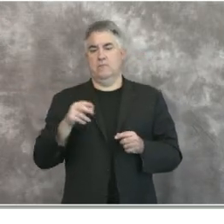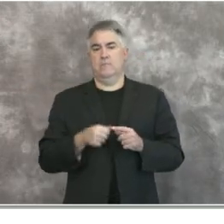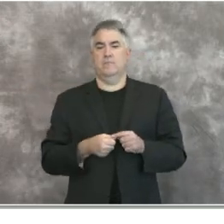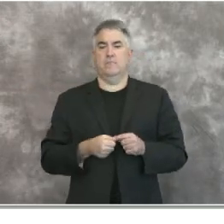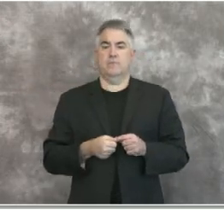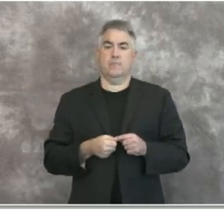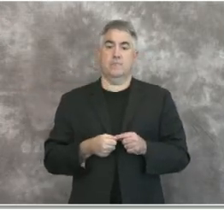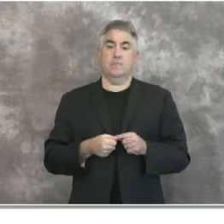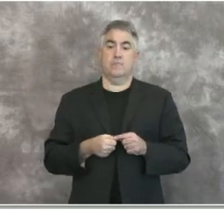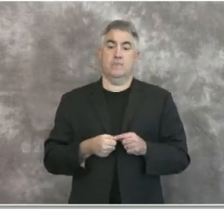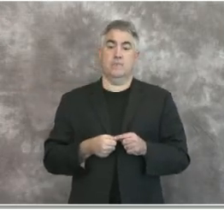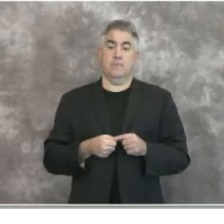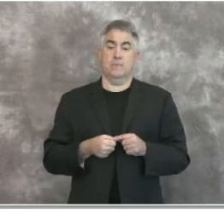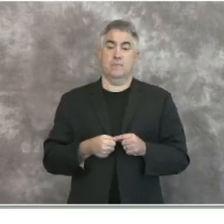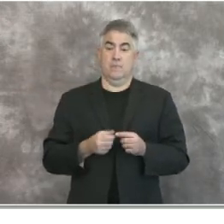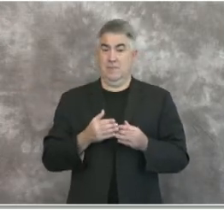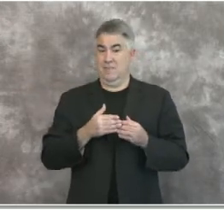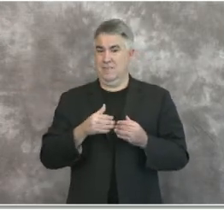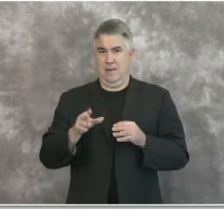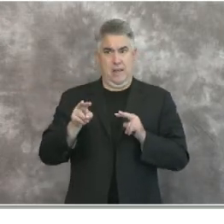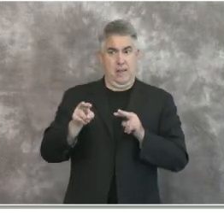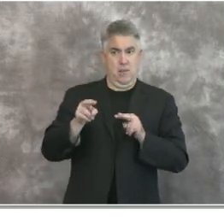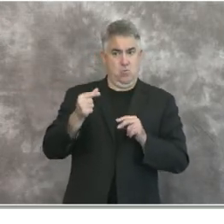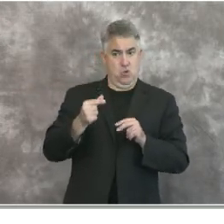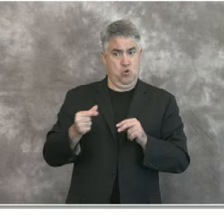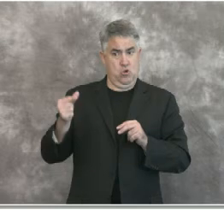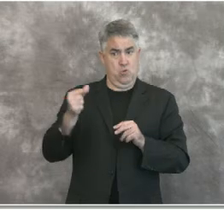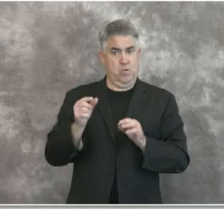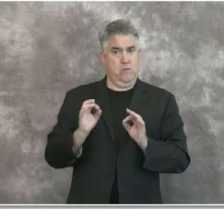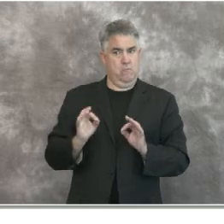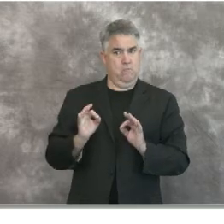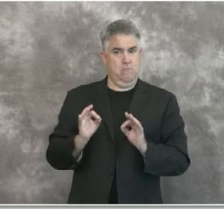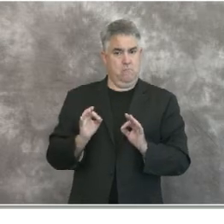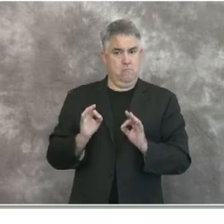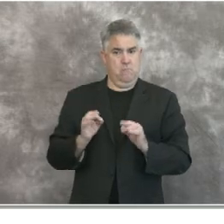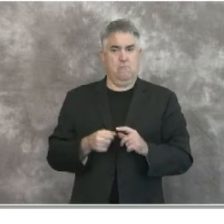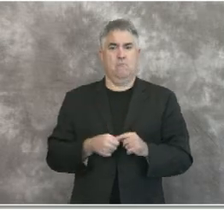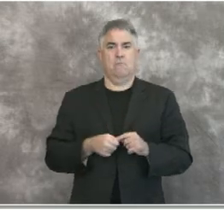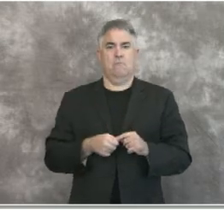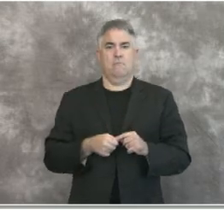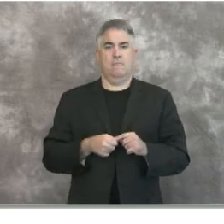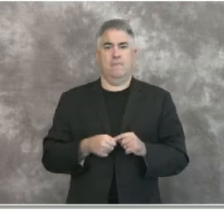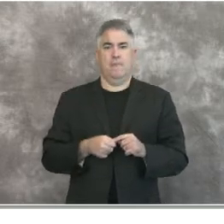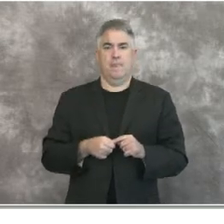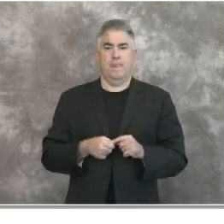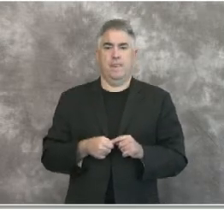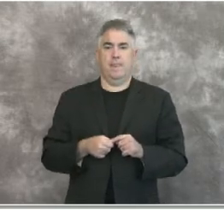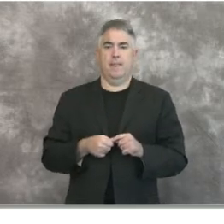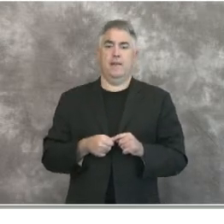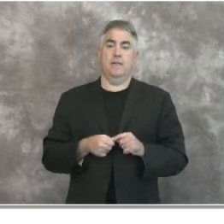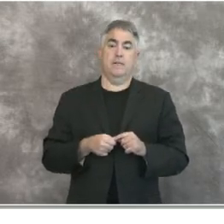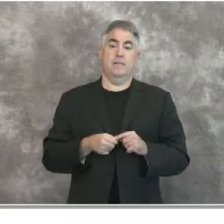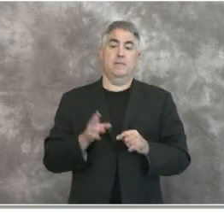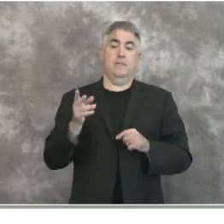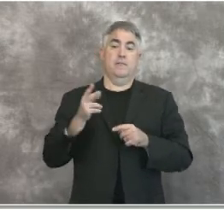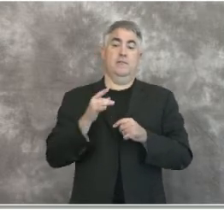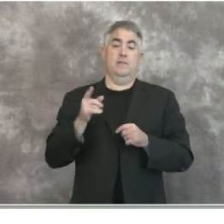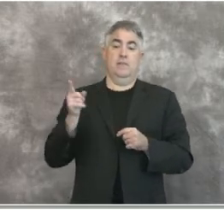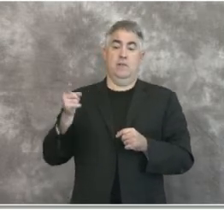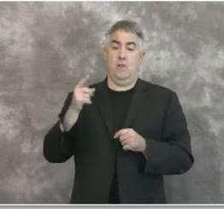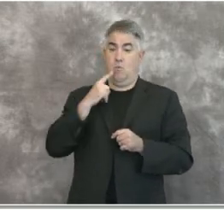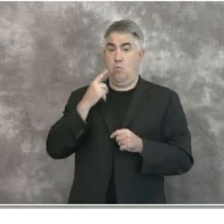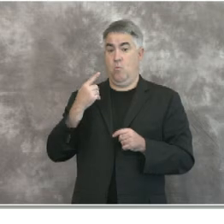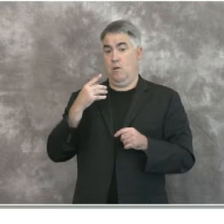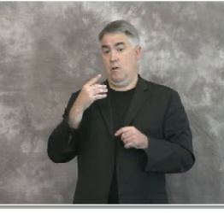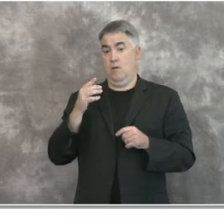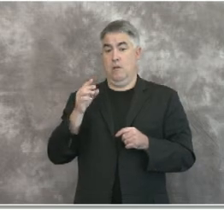forward, probably beginning next week, what we will have is that users that go to the website can